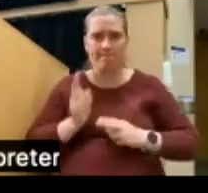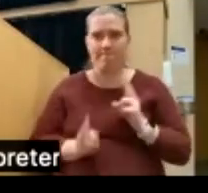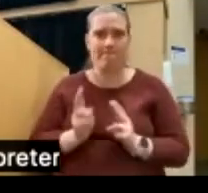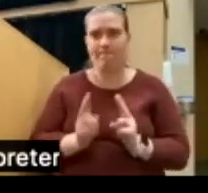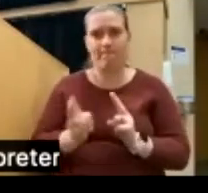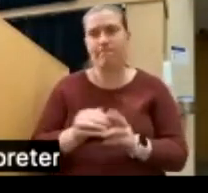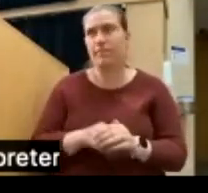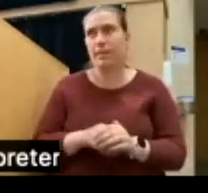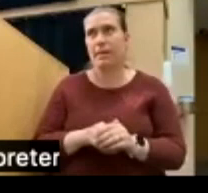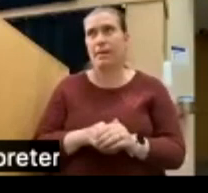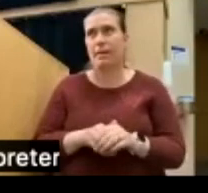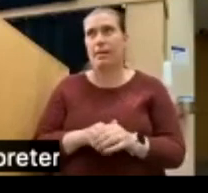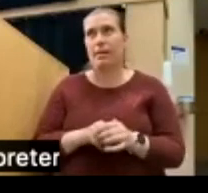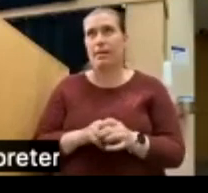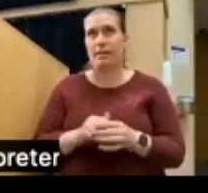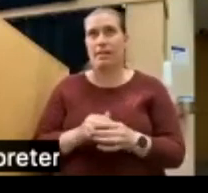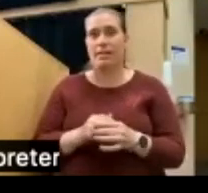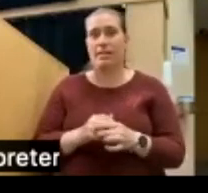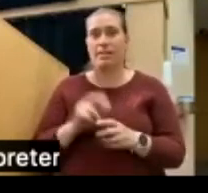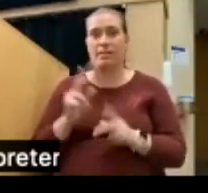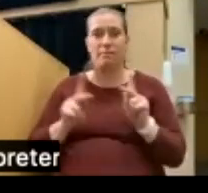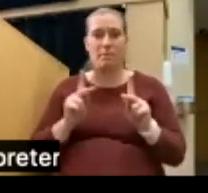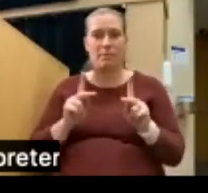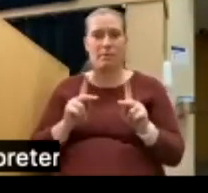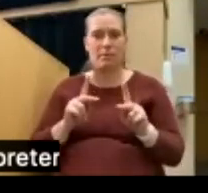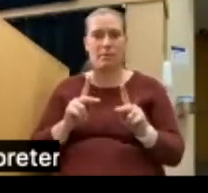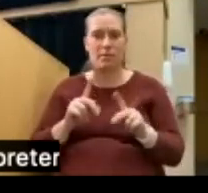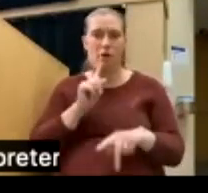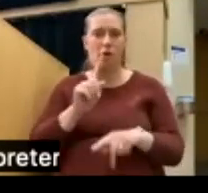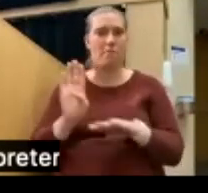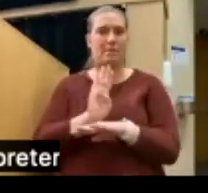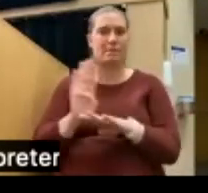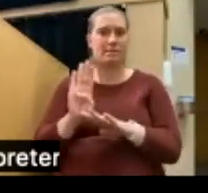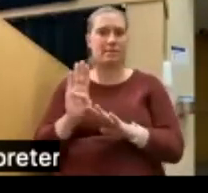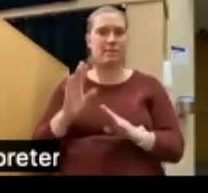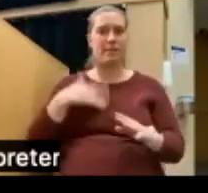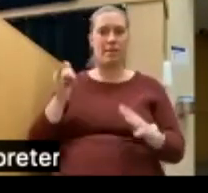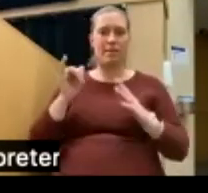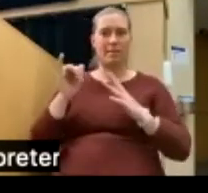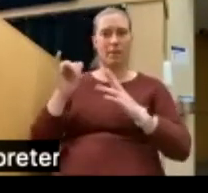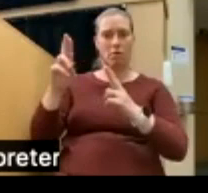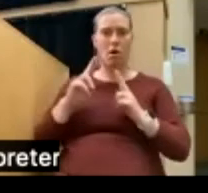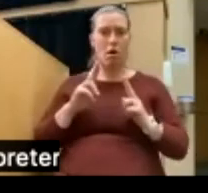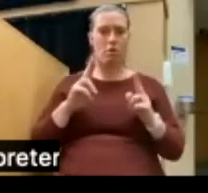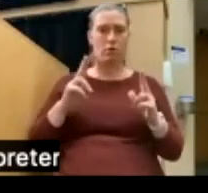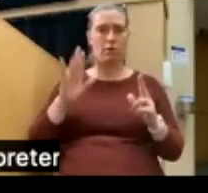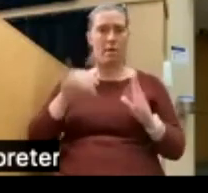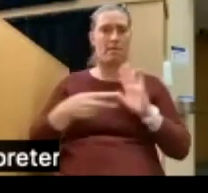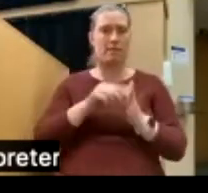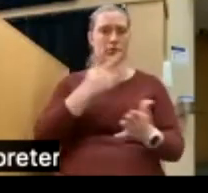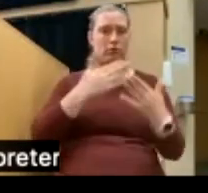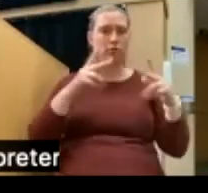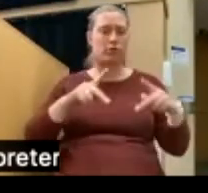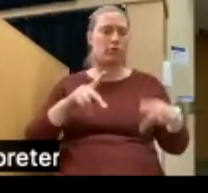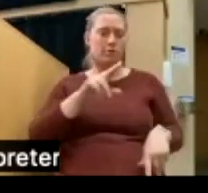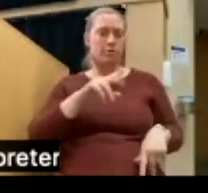you know, where people wear busyness with a badge of honor. And actually, you know, one thing that I've started to spend